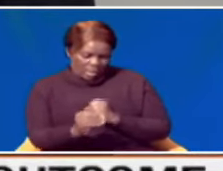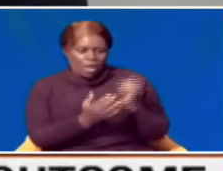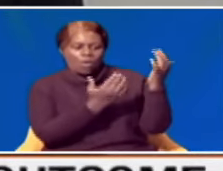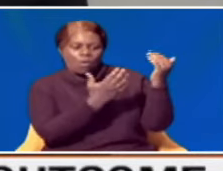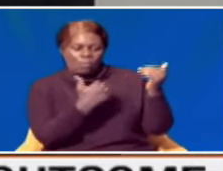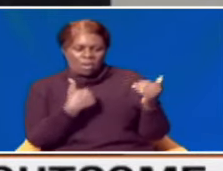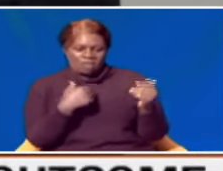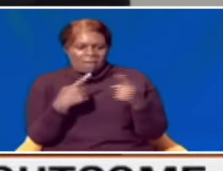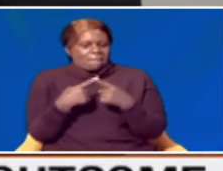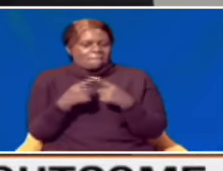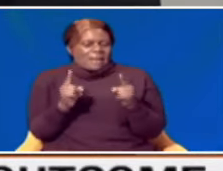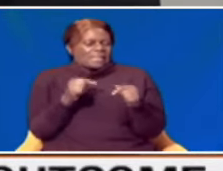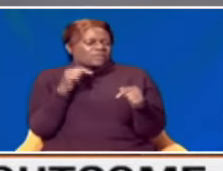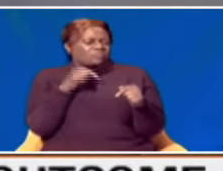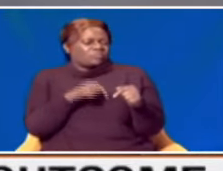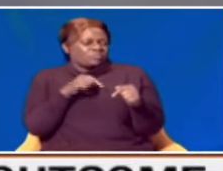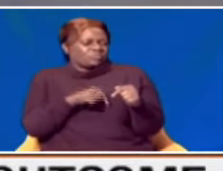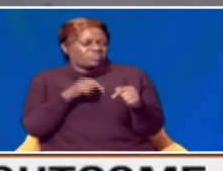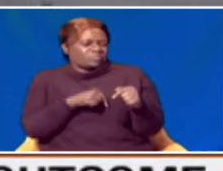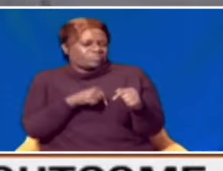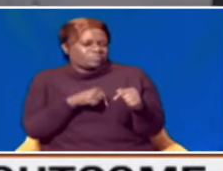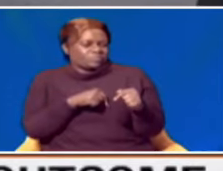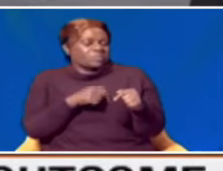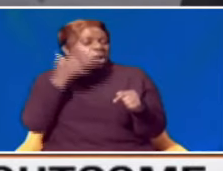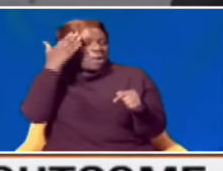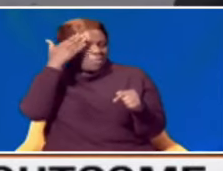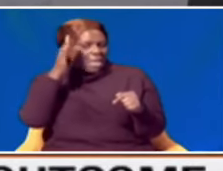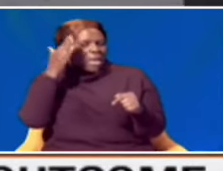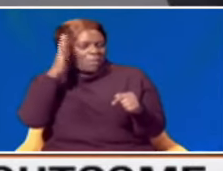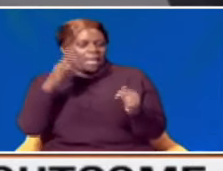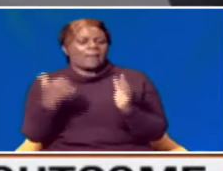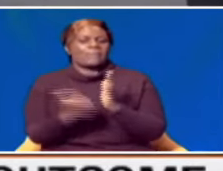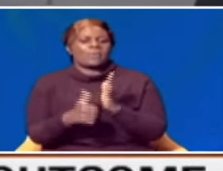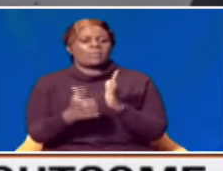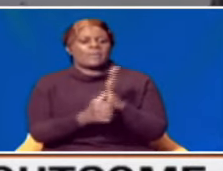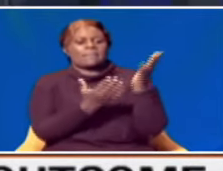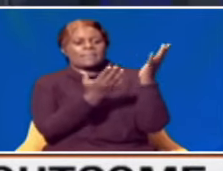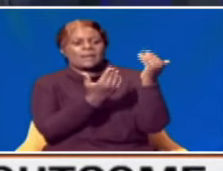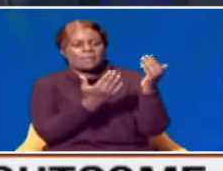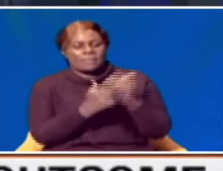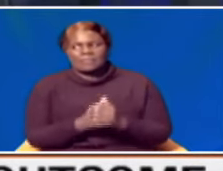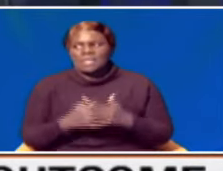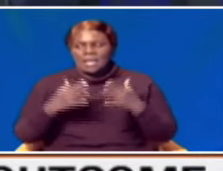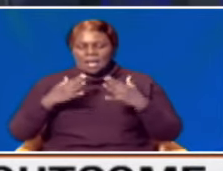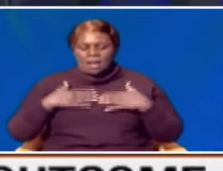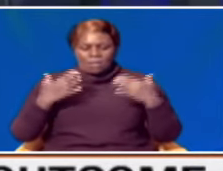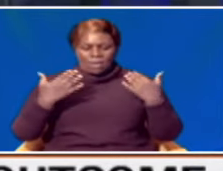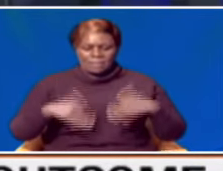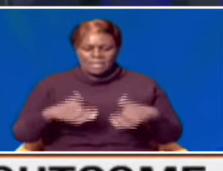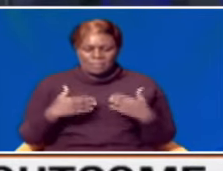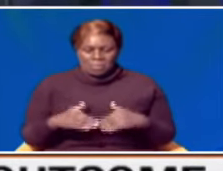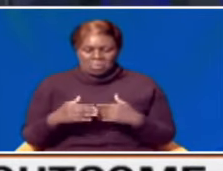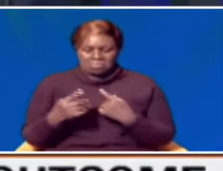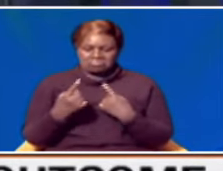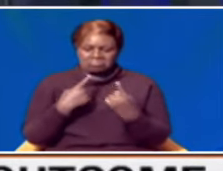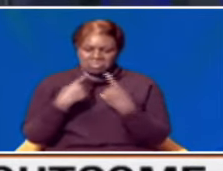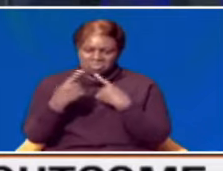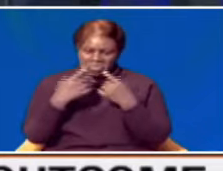hopeful, yet deep down, he might have been aware of the brewing trouble. Our people have